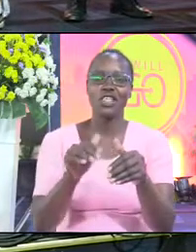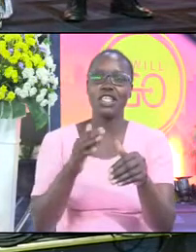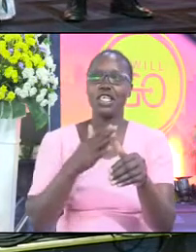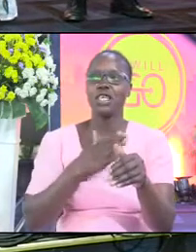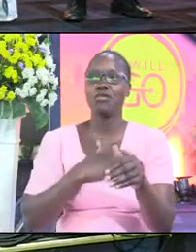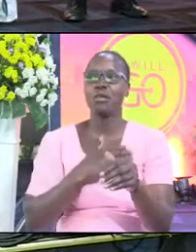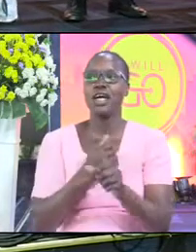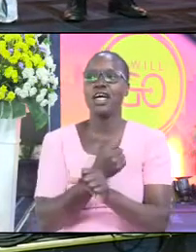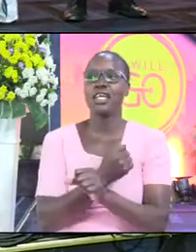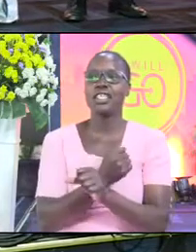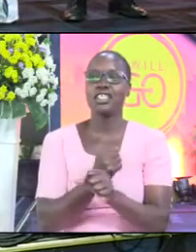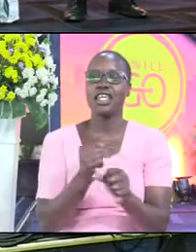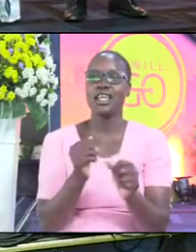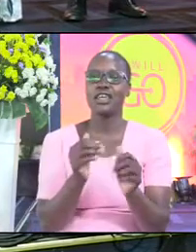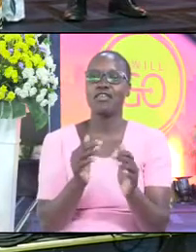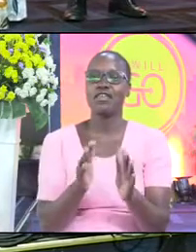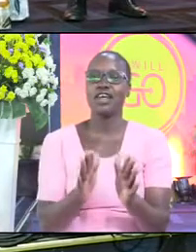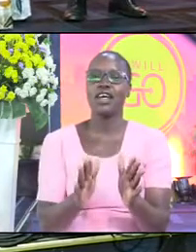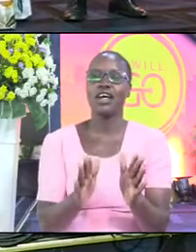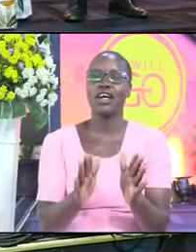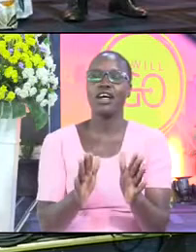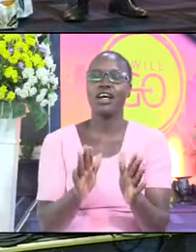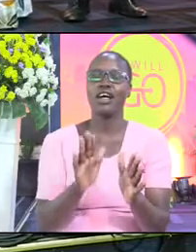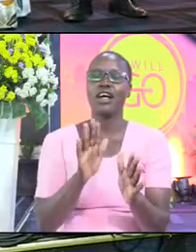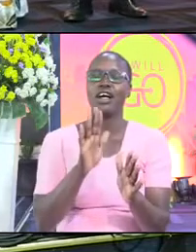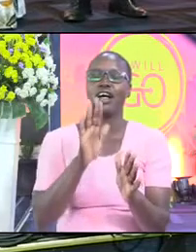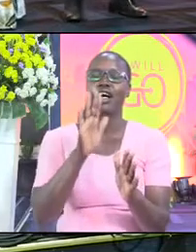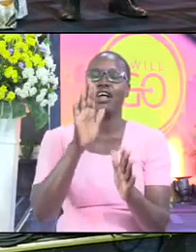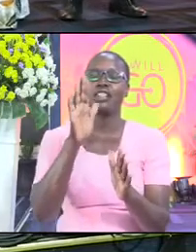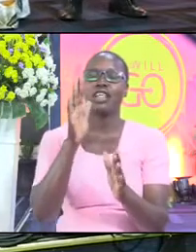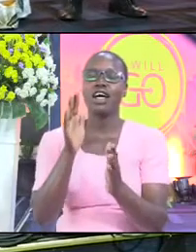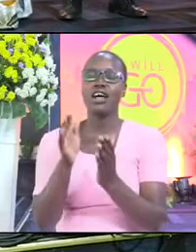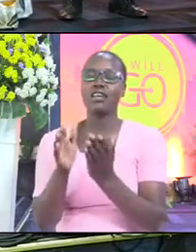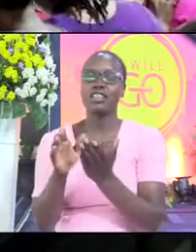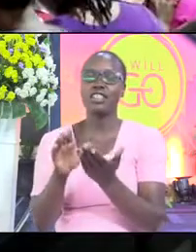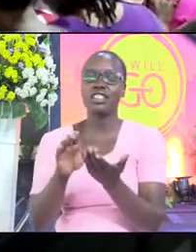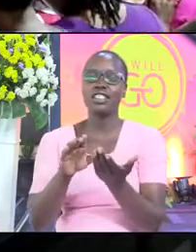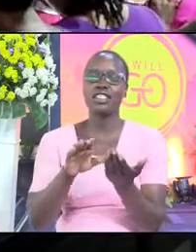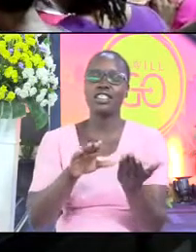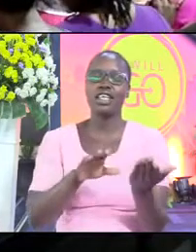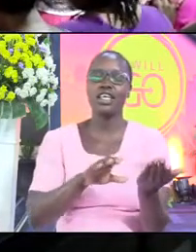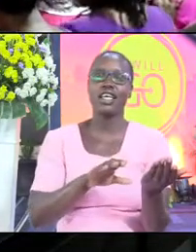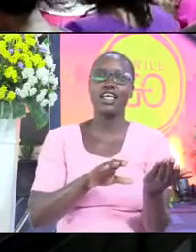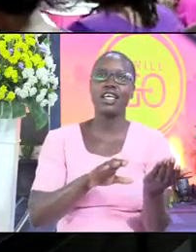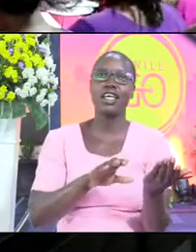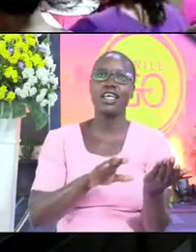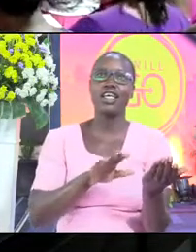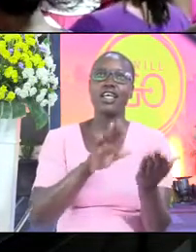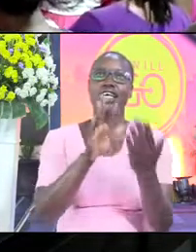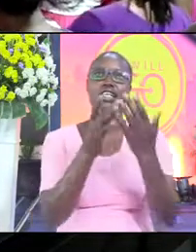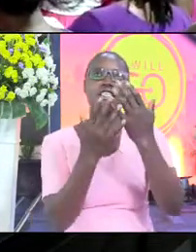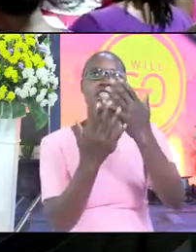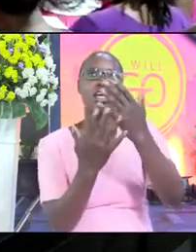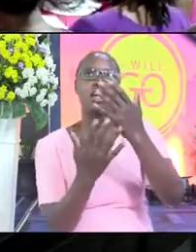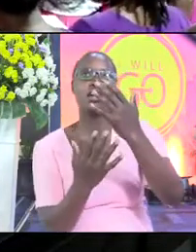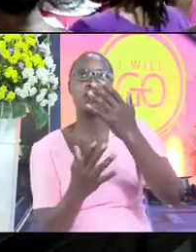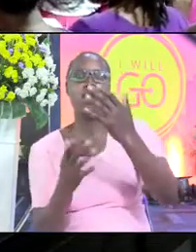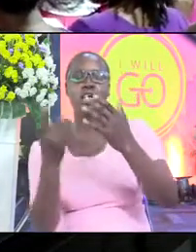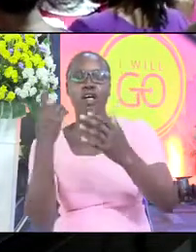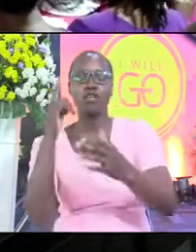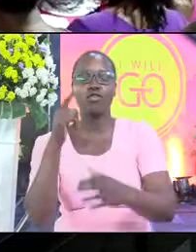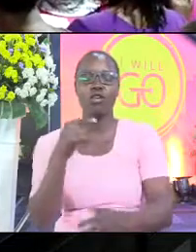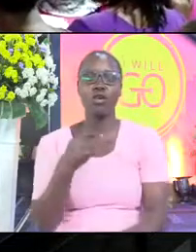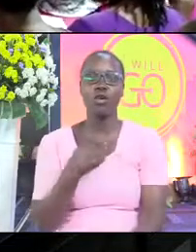God bless you. Lord, be my Savior. Come on the stage. Thou didst shed